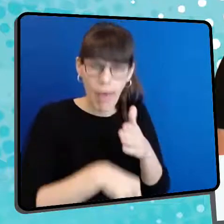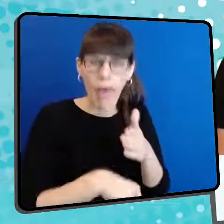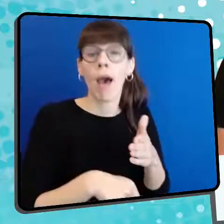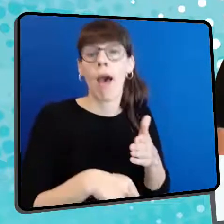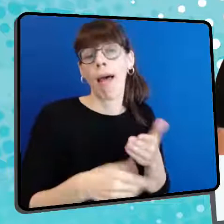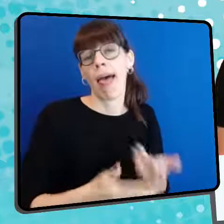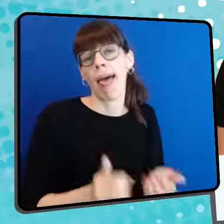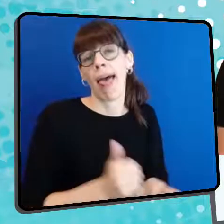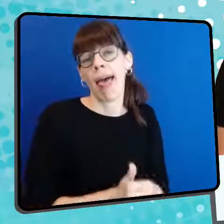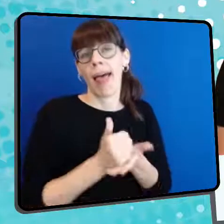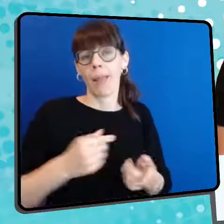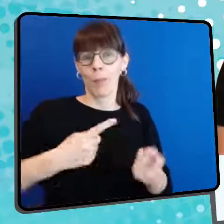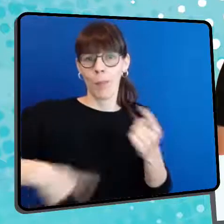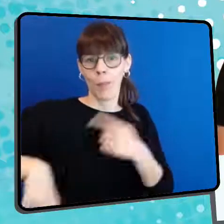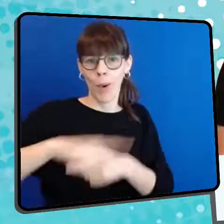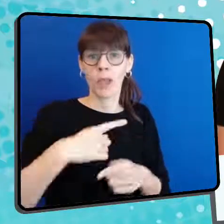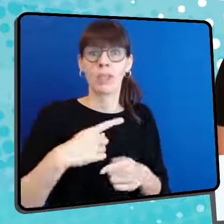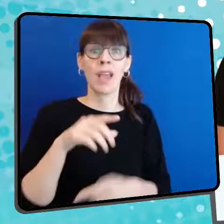that.